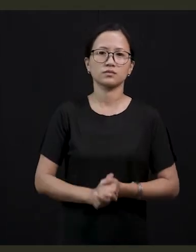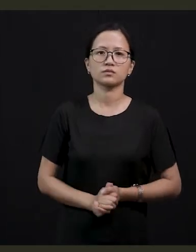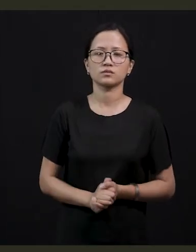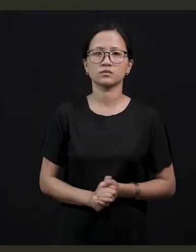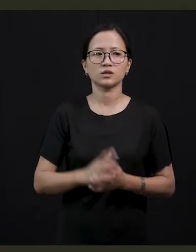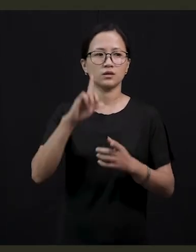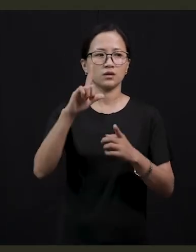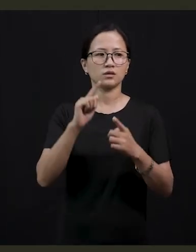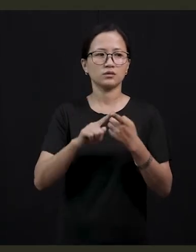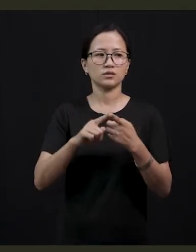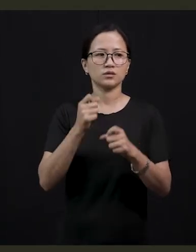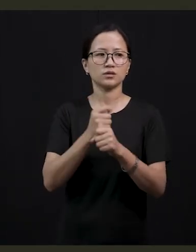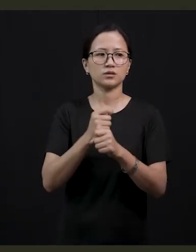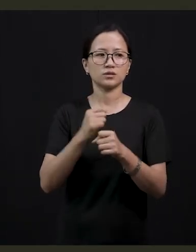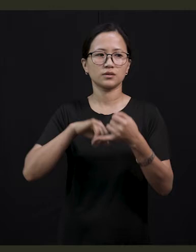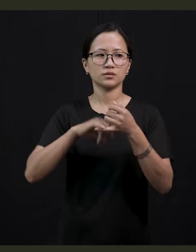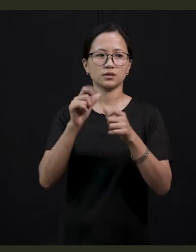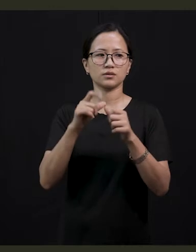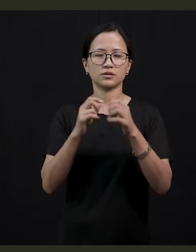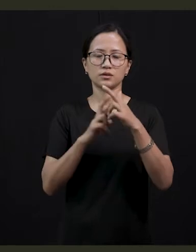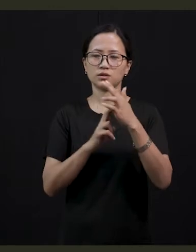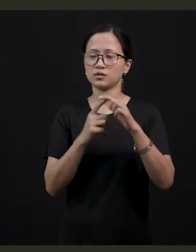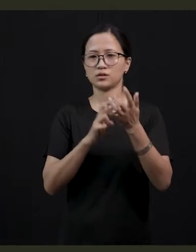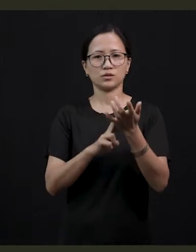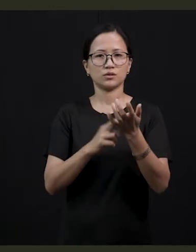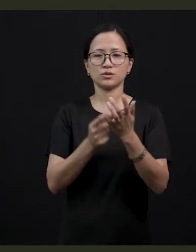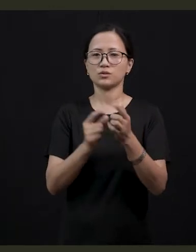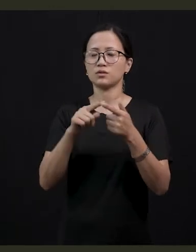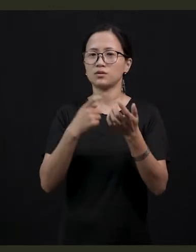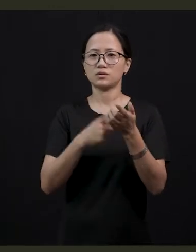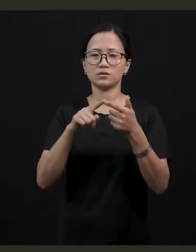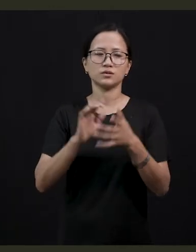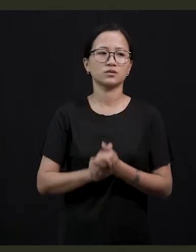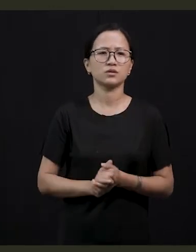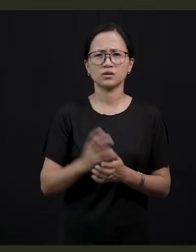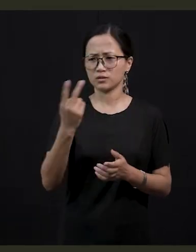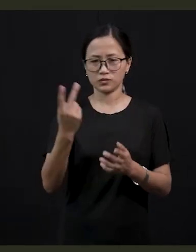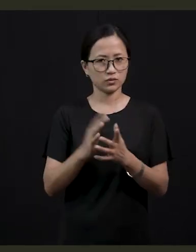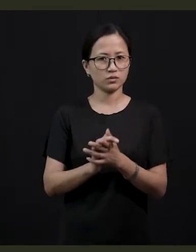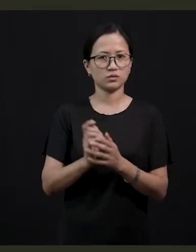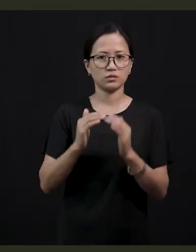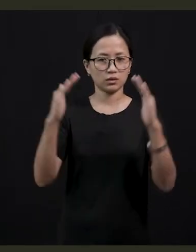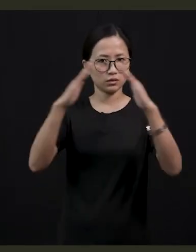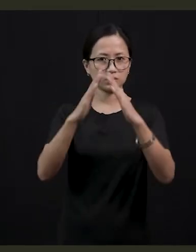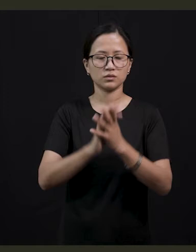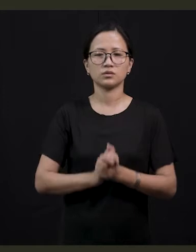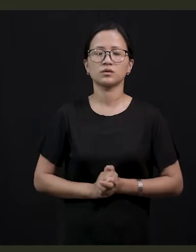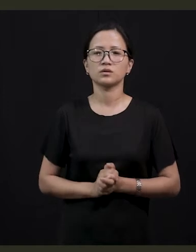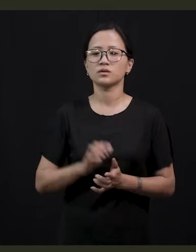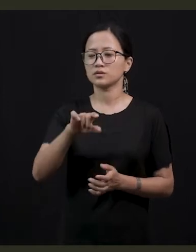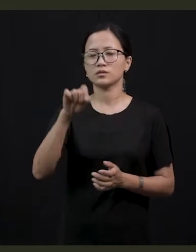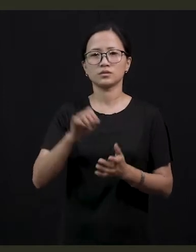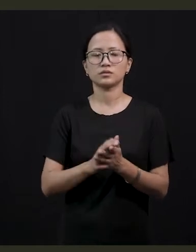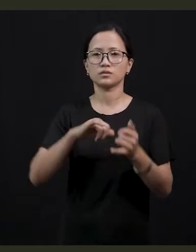So, legislature, as I explained, is divided into two houses. So, I'm not going to tell you anything about the union government, because let's